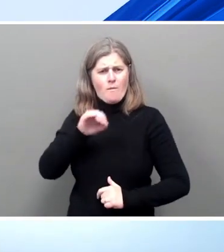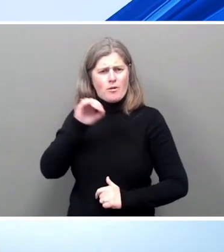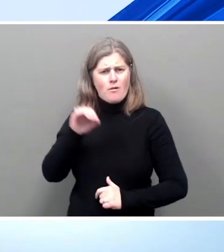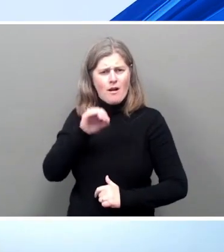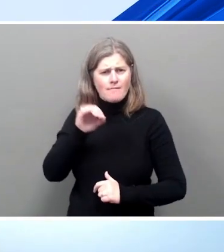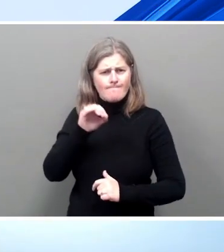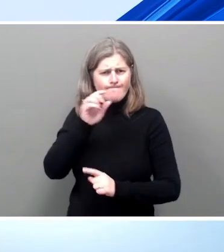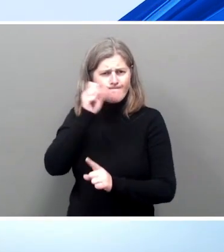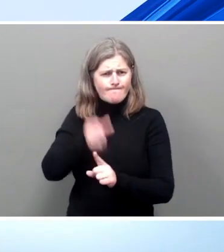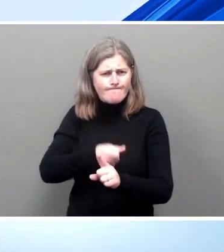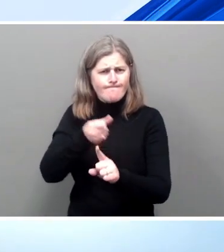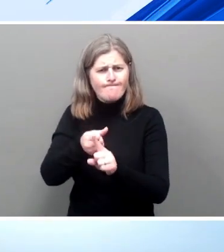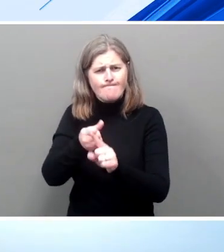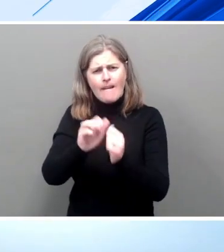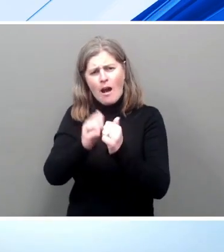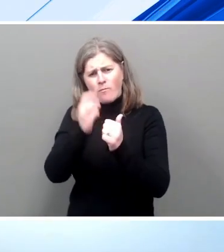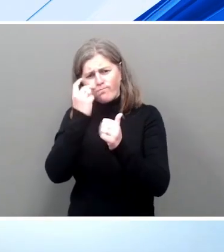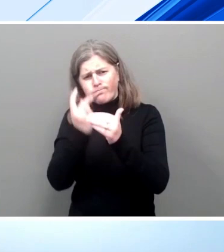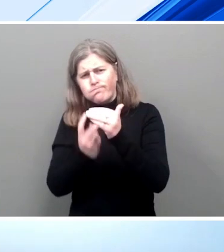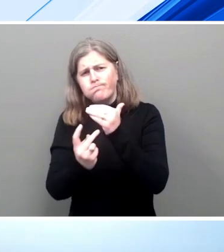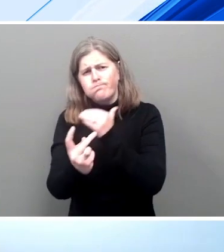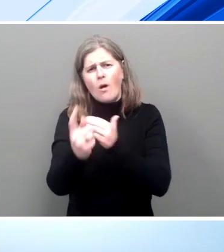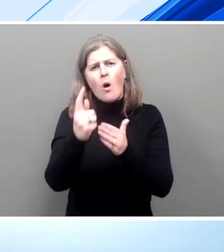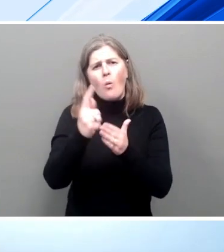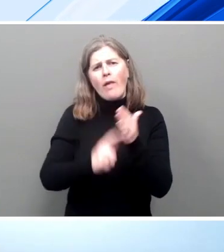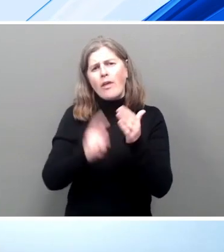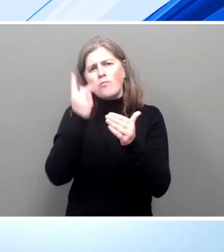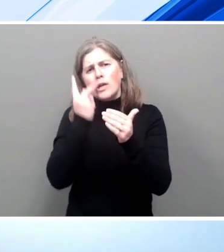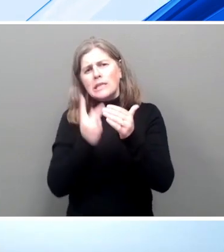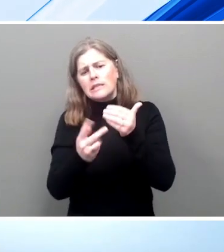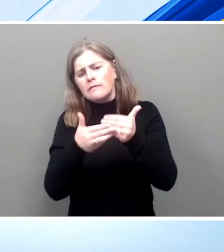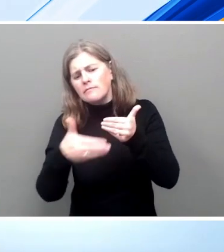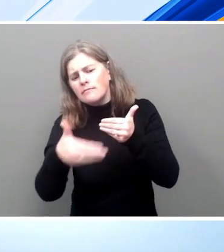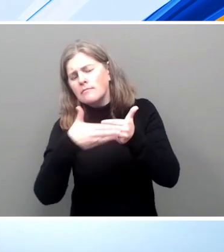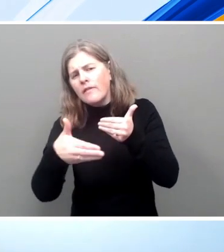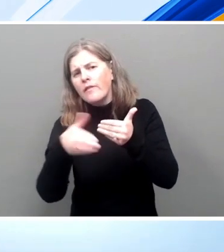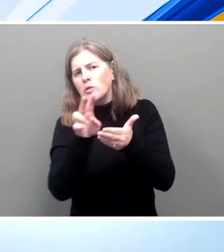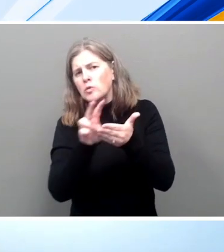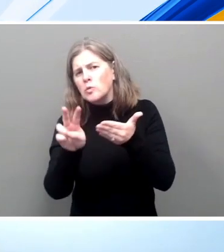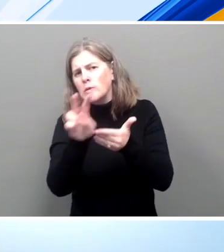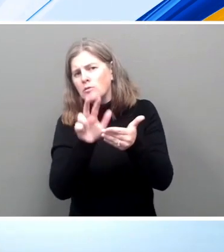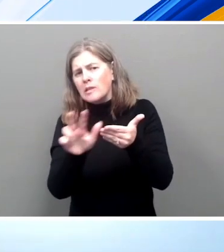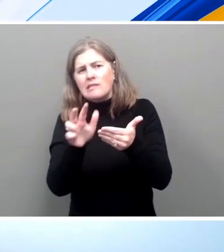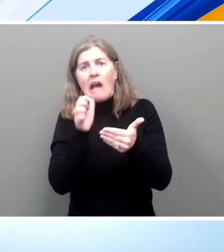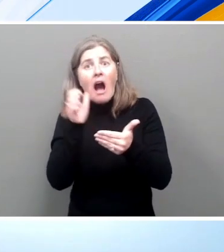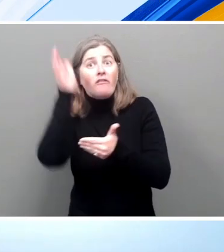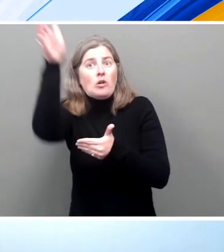of affect how health officials kind of predict the near future?